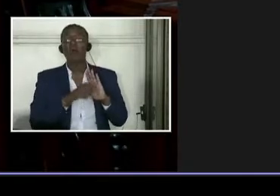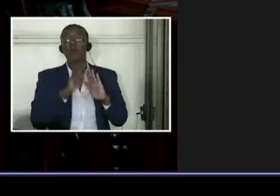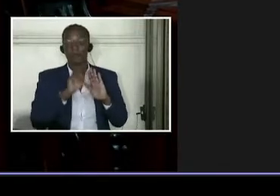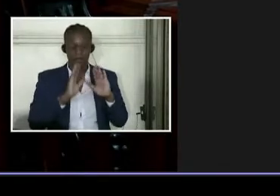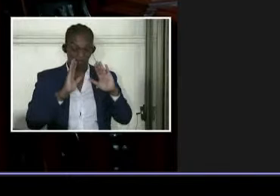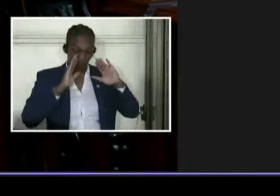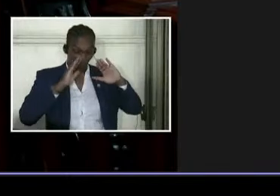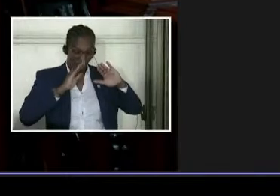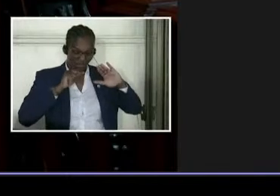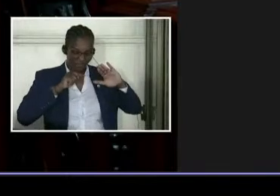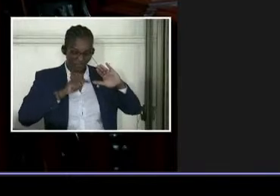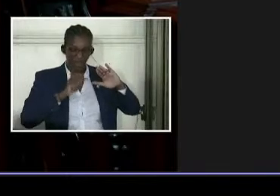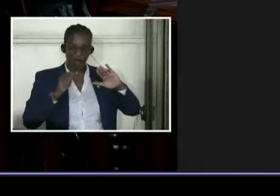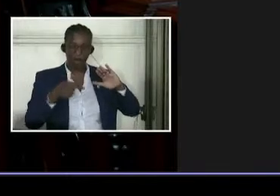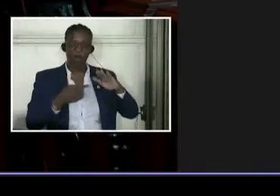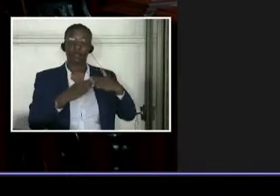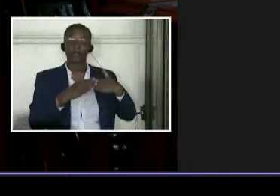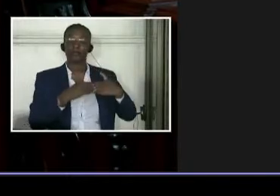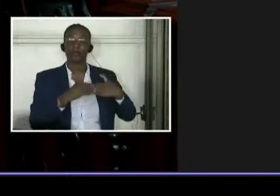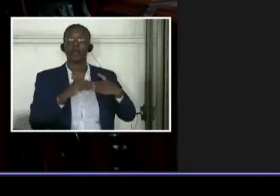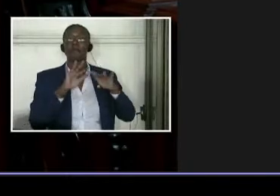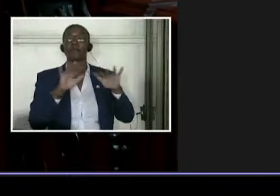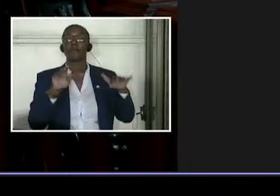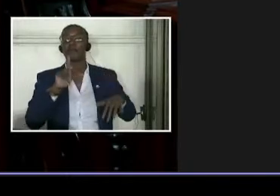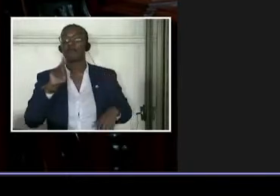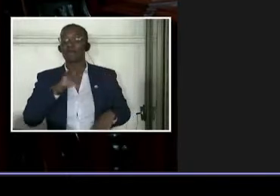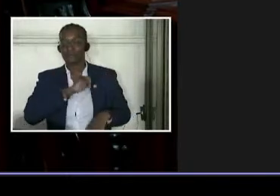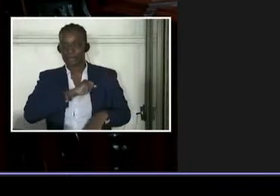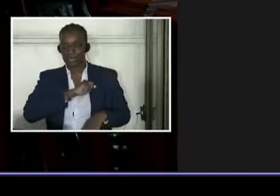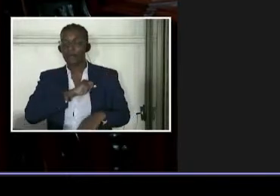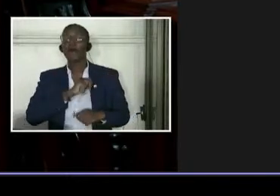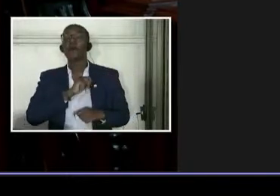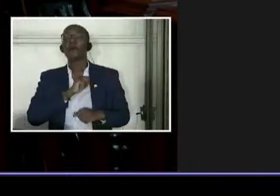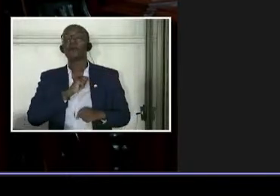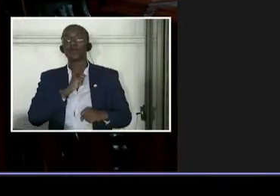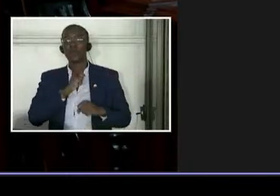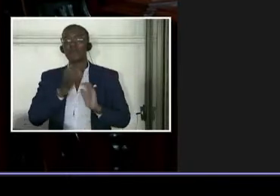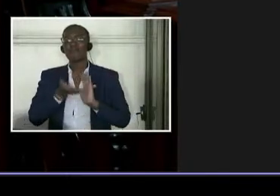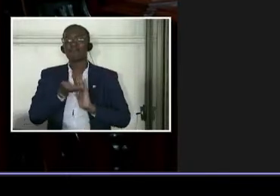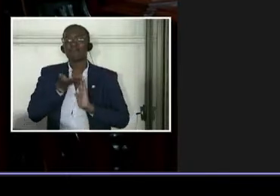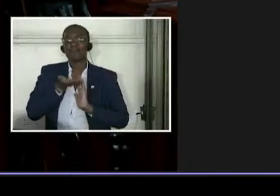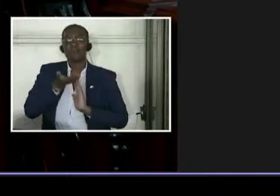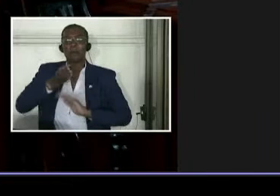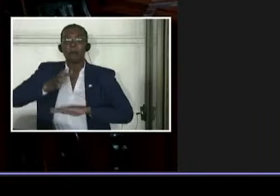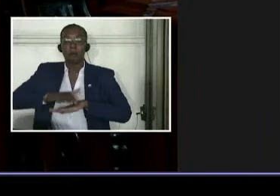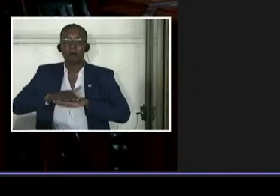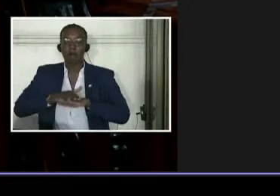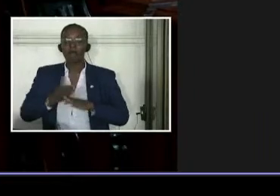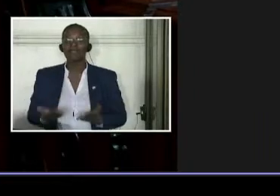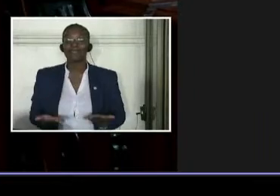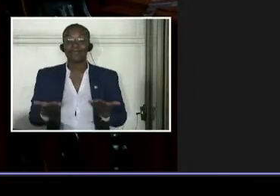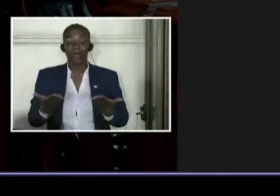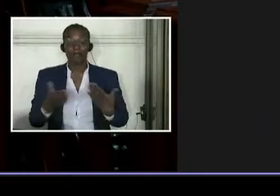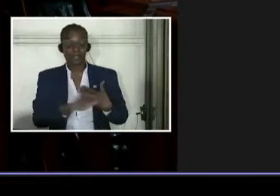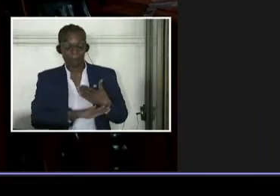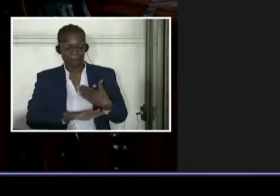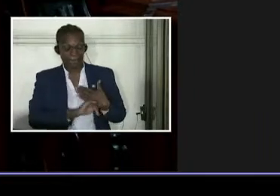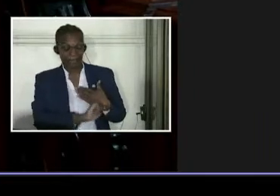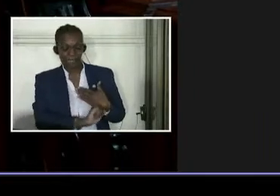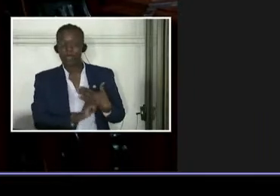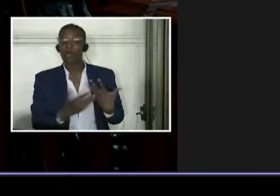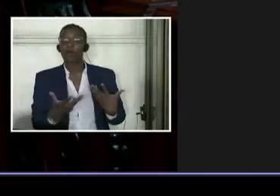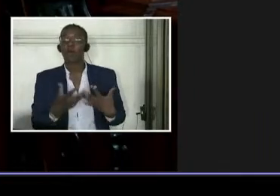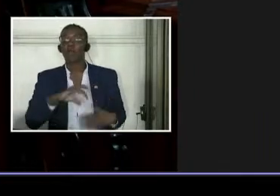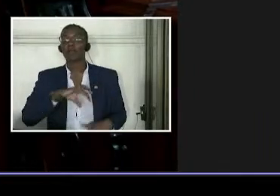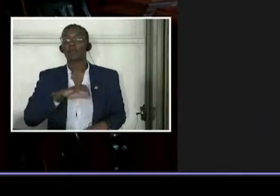to be focusing on, members, and to the people of KwaZulu-Natal, will be increasing service sites in the